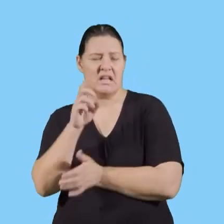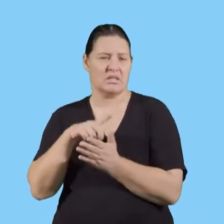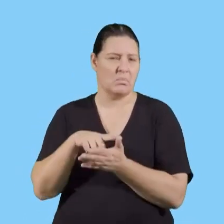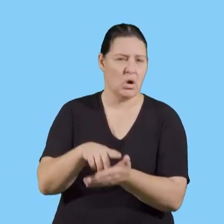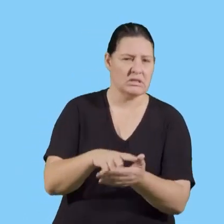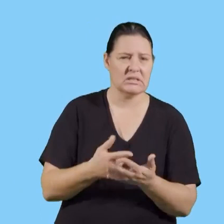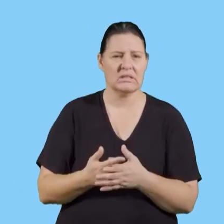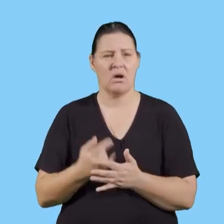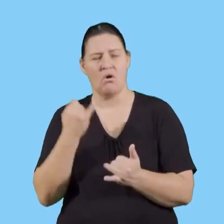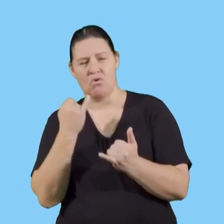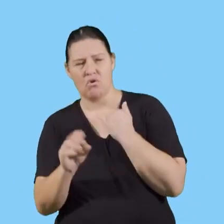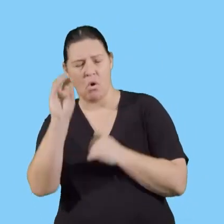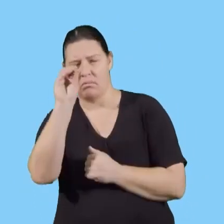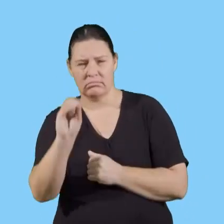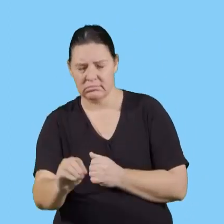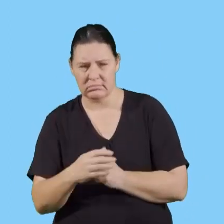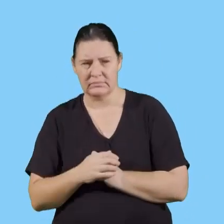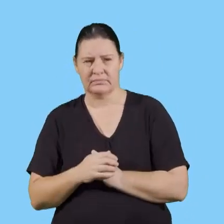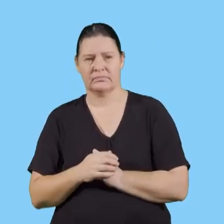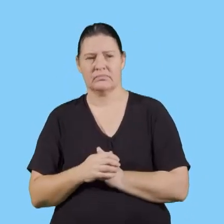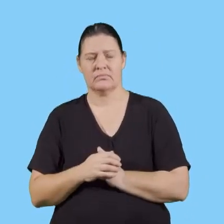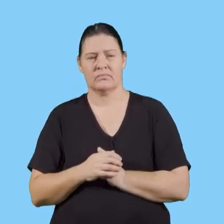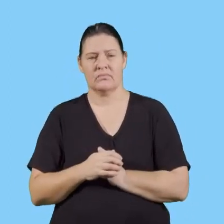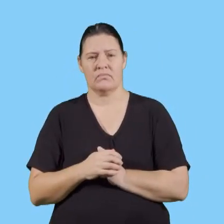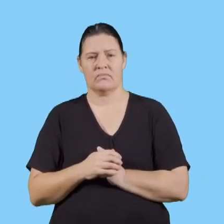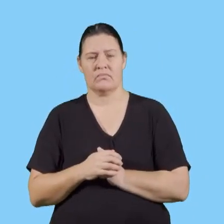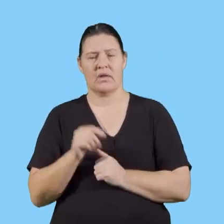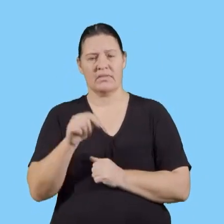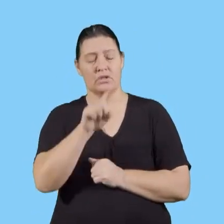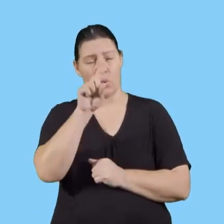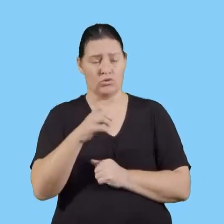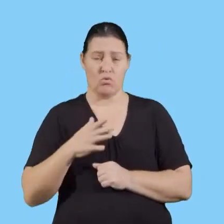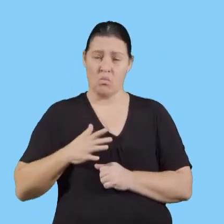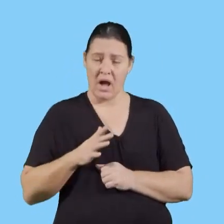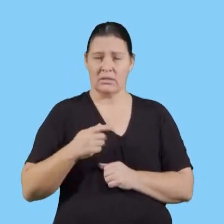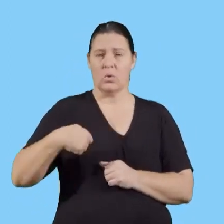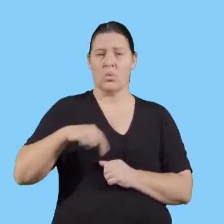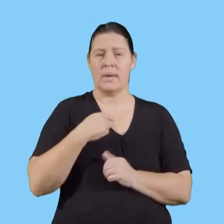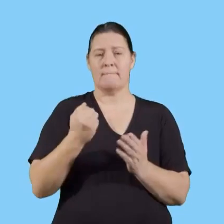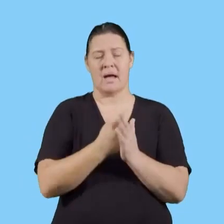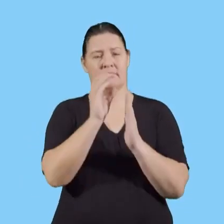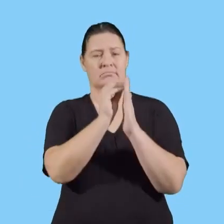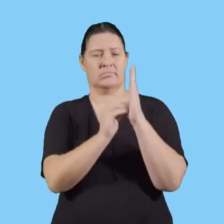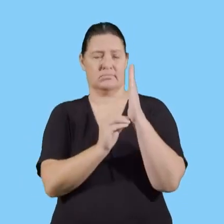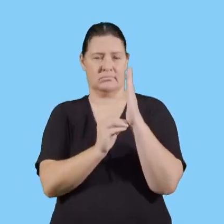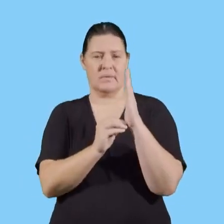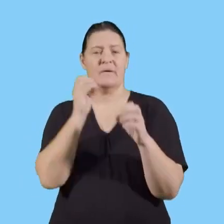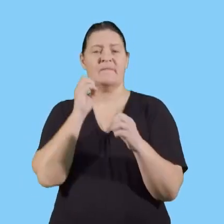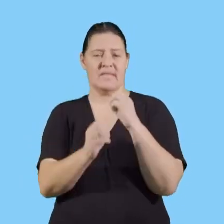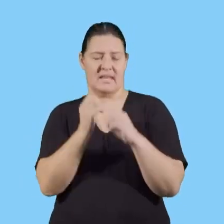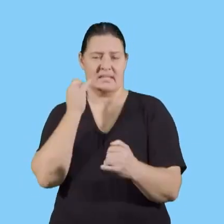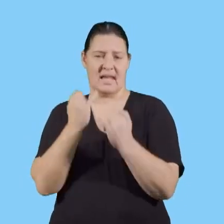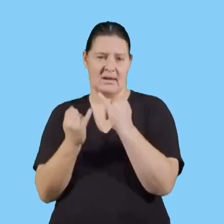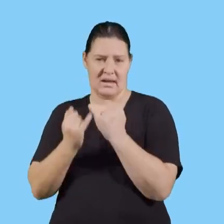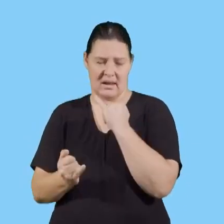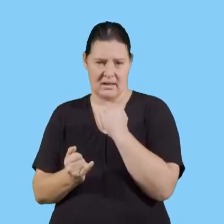matured, but then it was incorrectly recorded. This question wants us to record the correction of